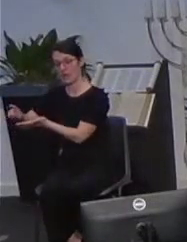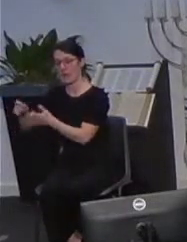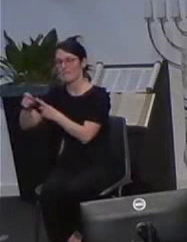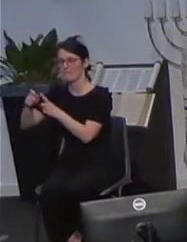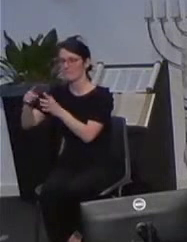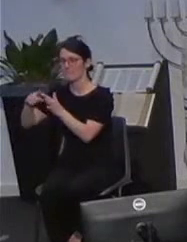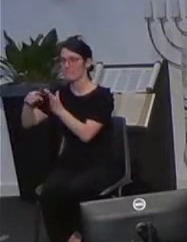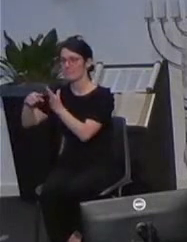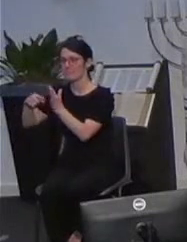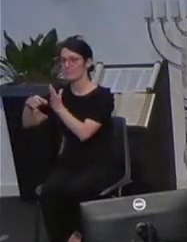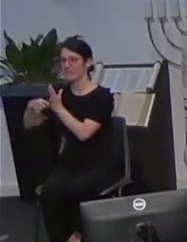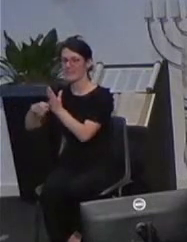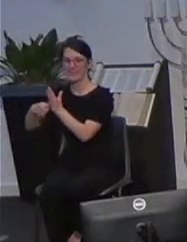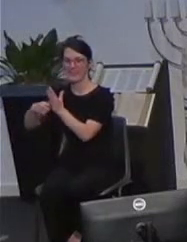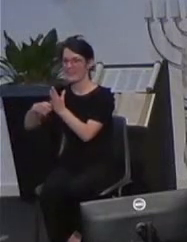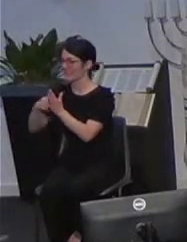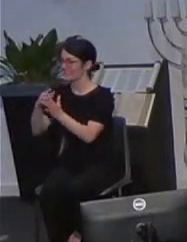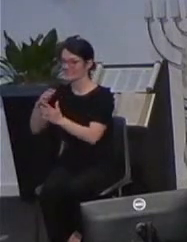cross,